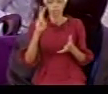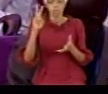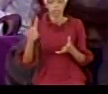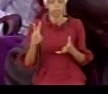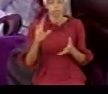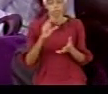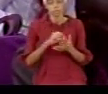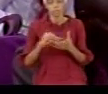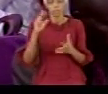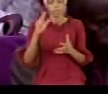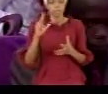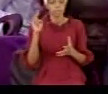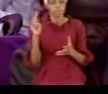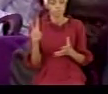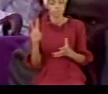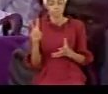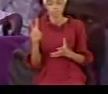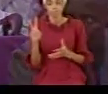32.